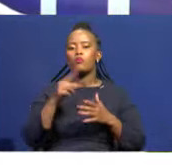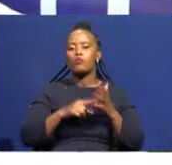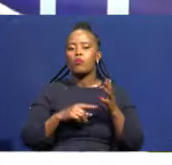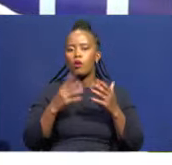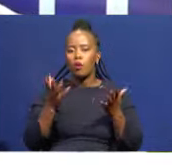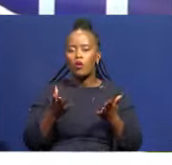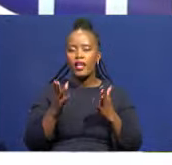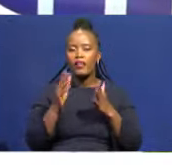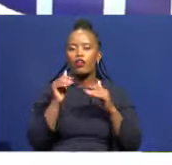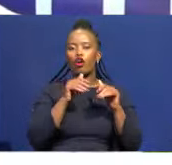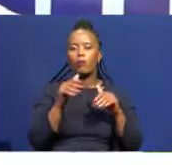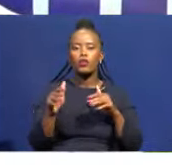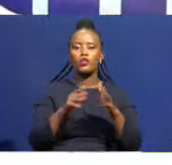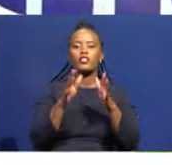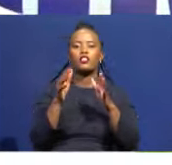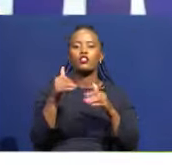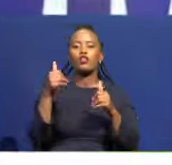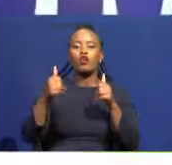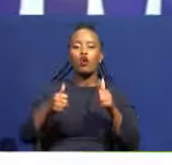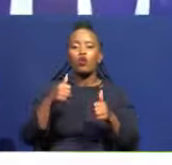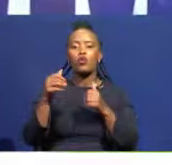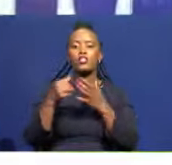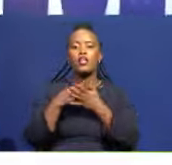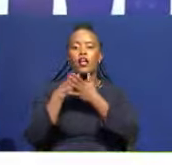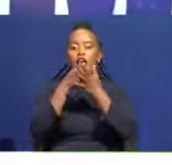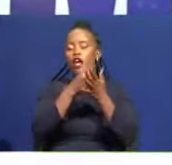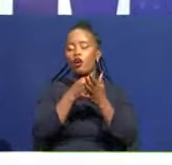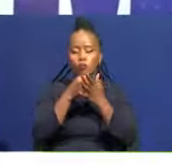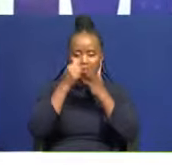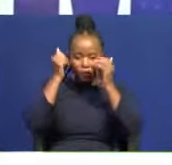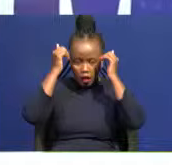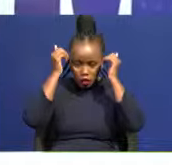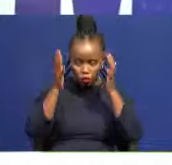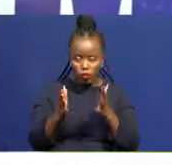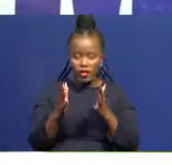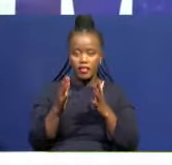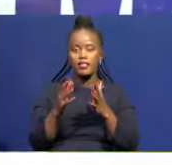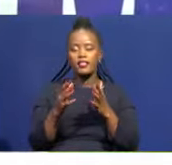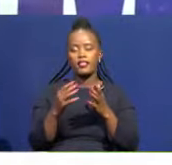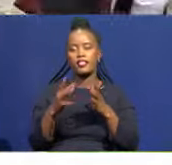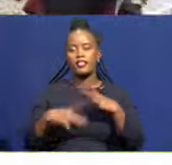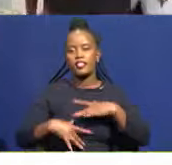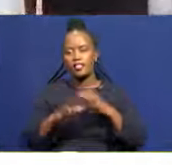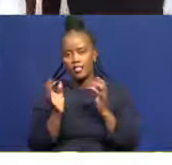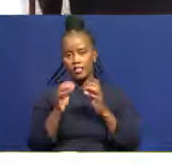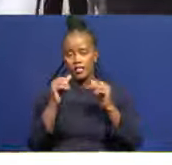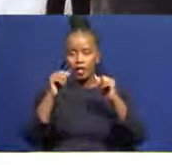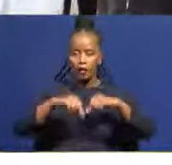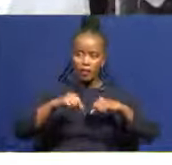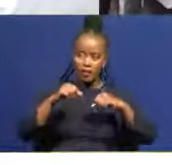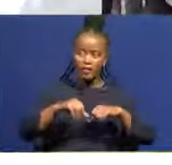that optimize the learner's interest, ability, and potential?